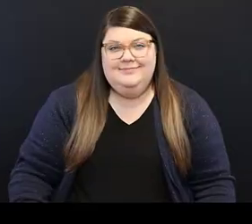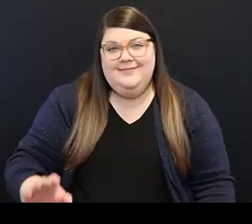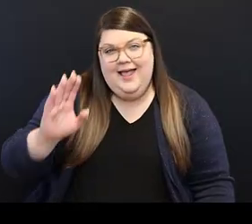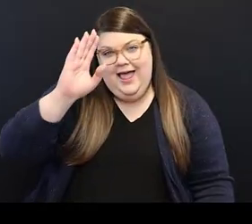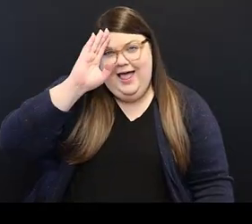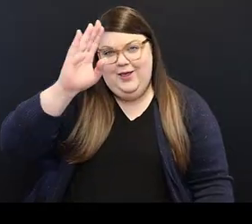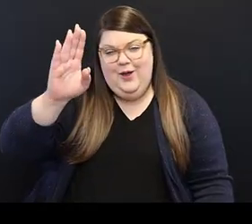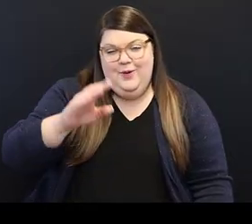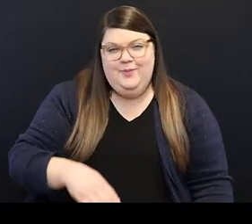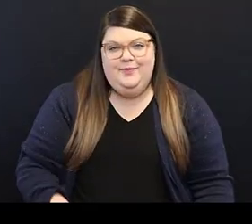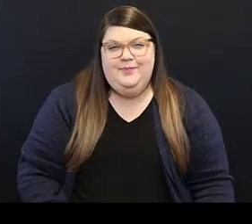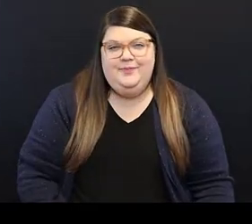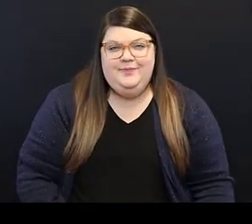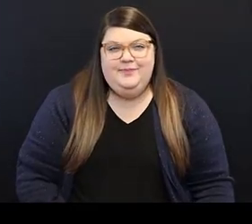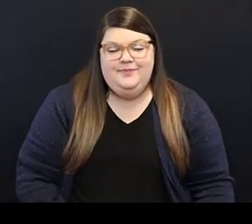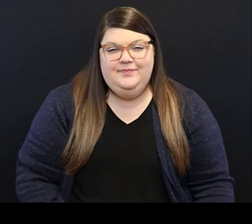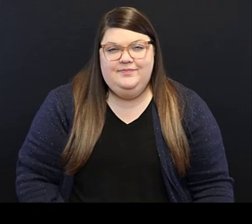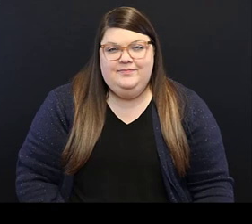Hello.